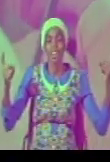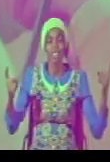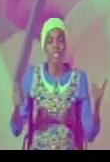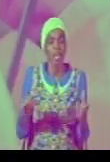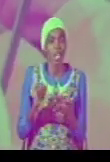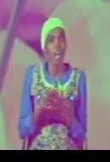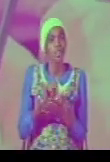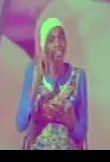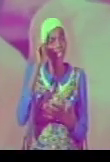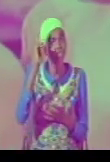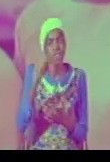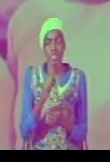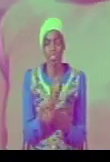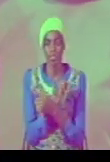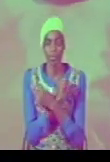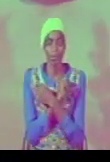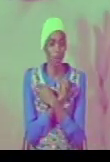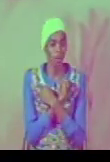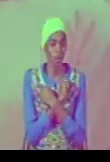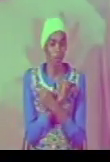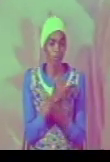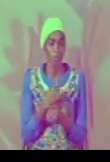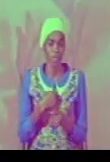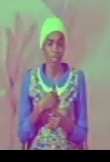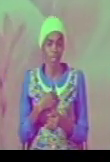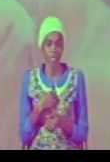I'm amazed all that you love me.